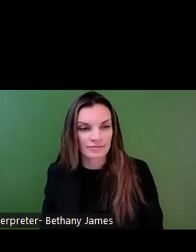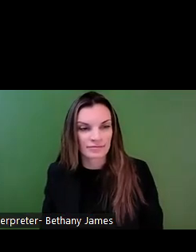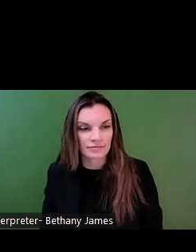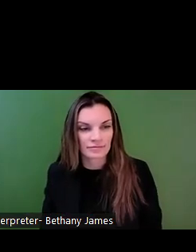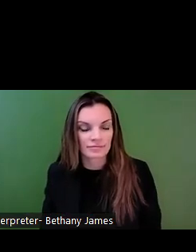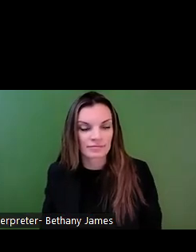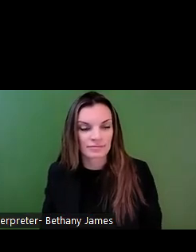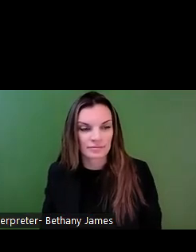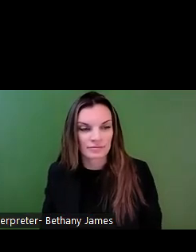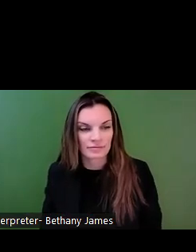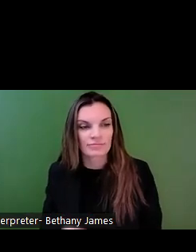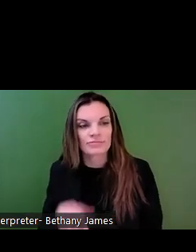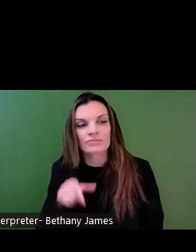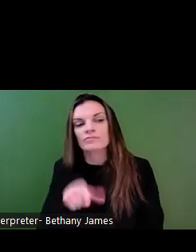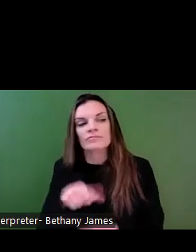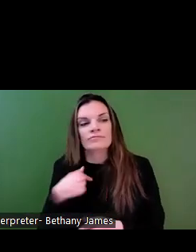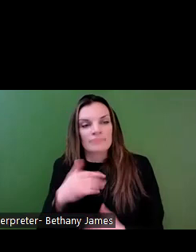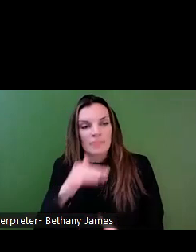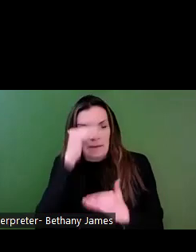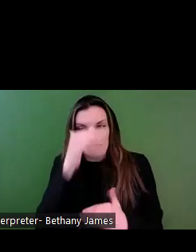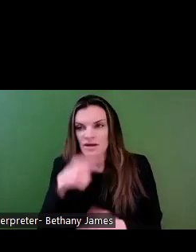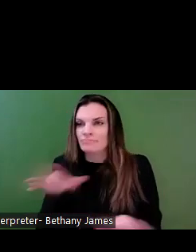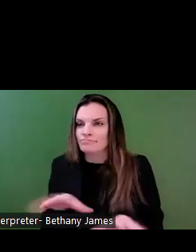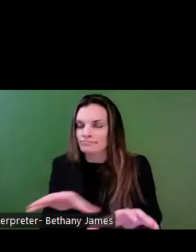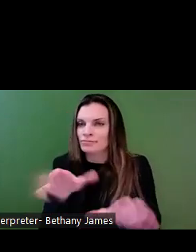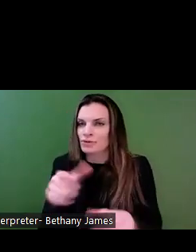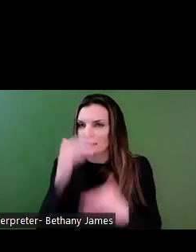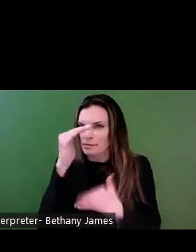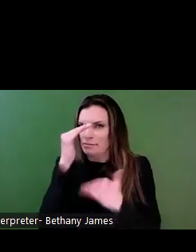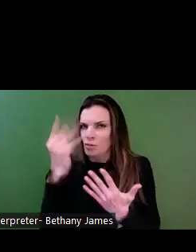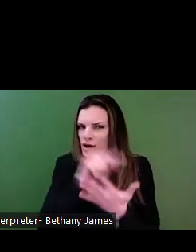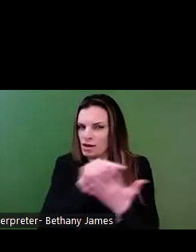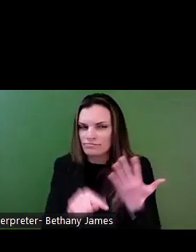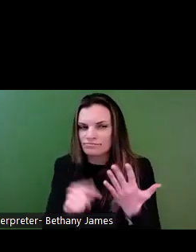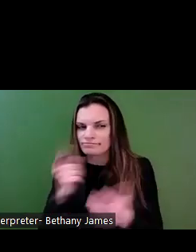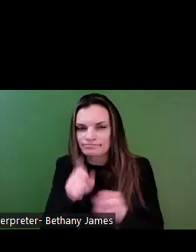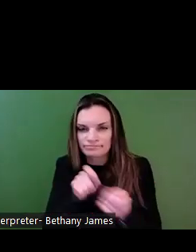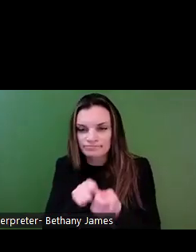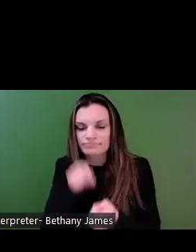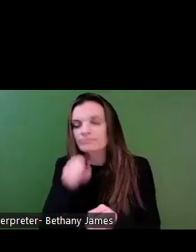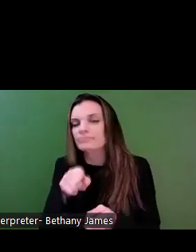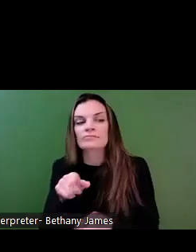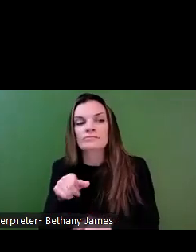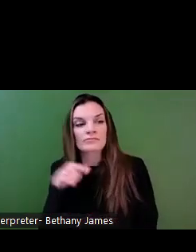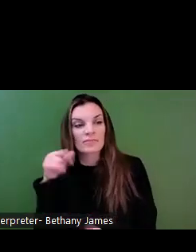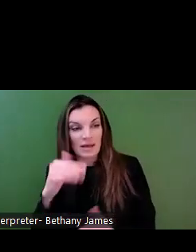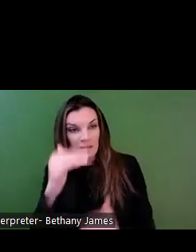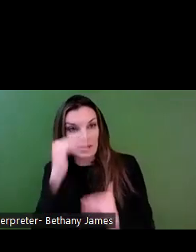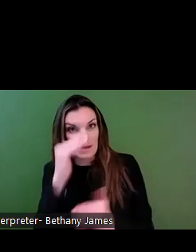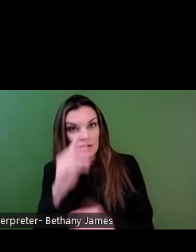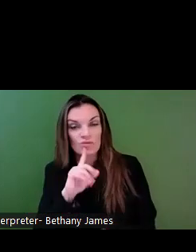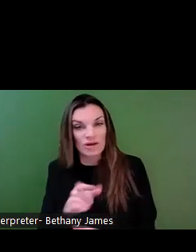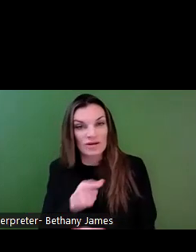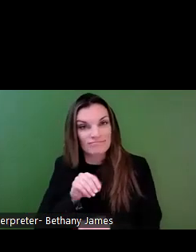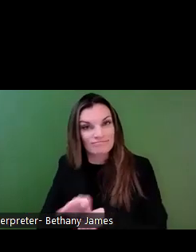the employee experiencing? How do these limitations affect the employee and the employee's job performance? What specific